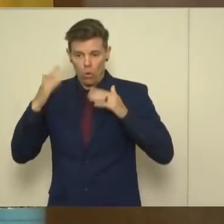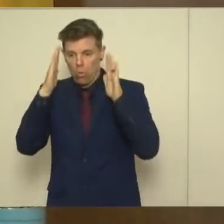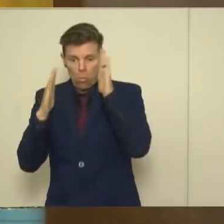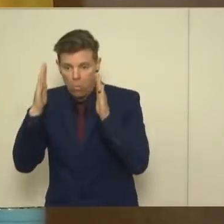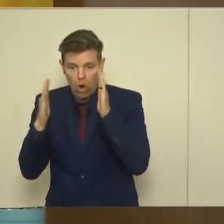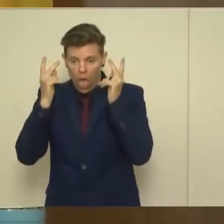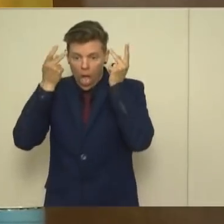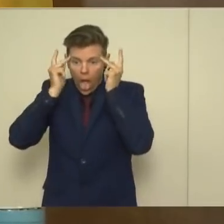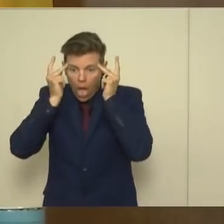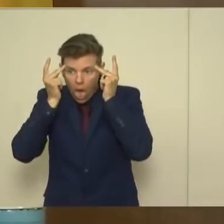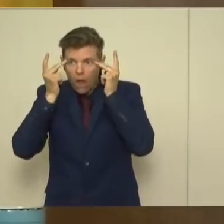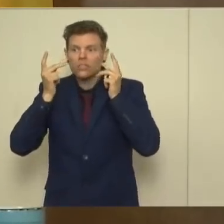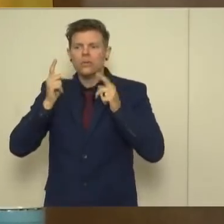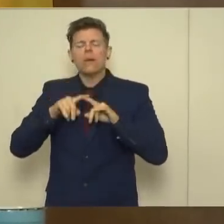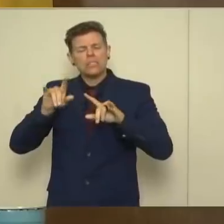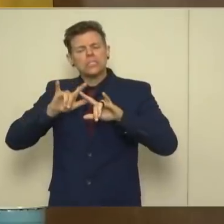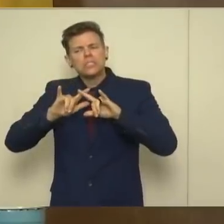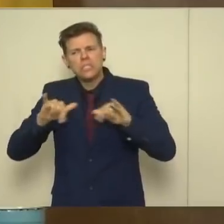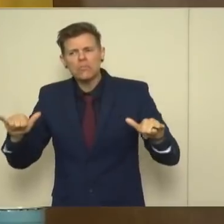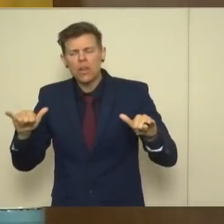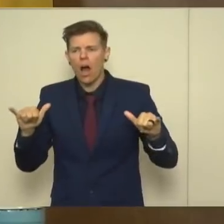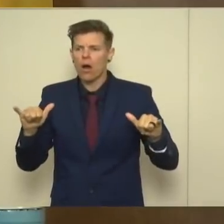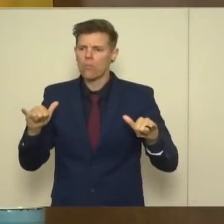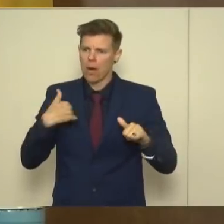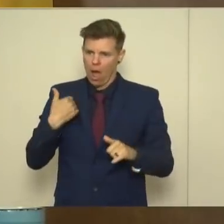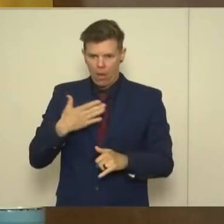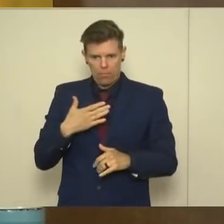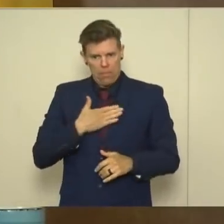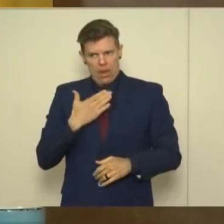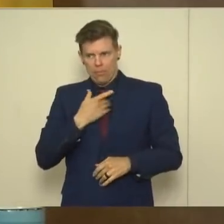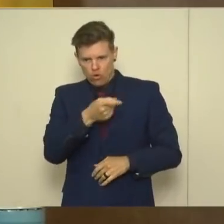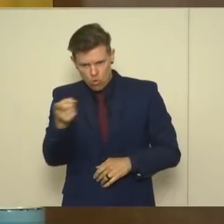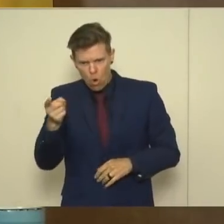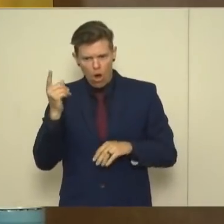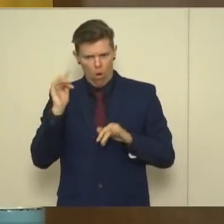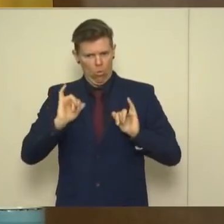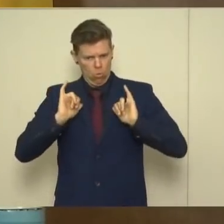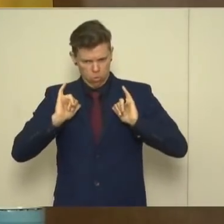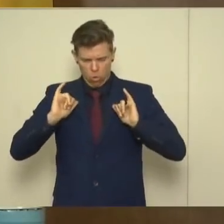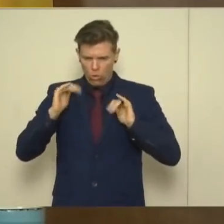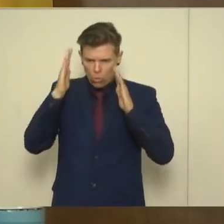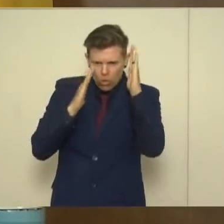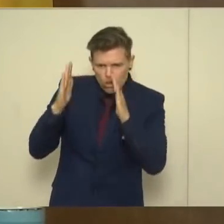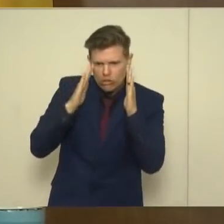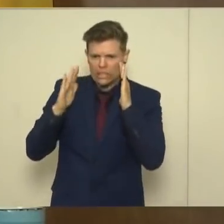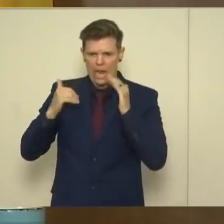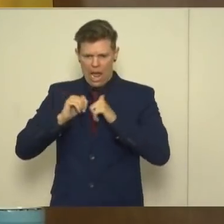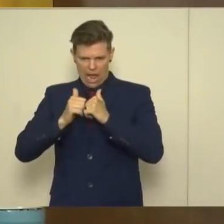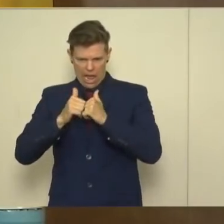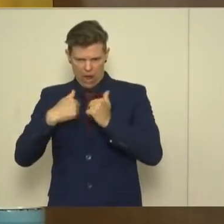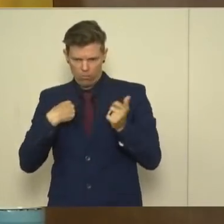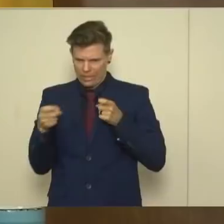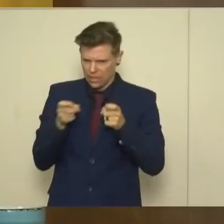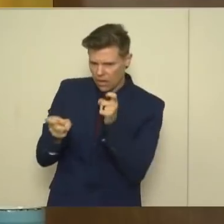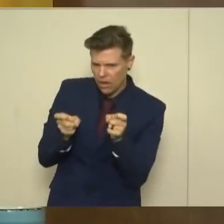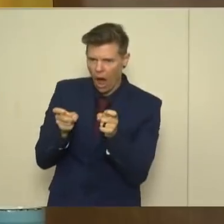thinking about how do we manage infections and how do we control to the highest degree